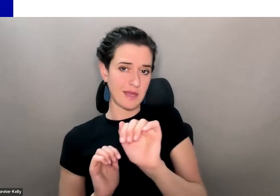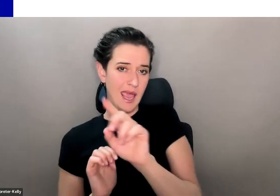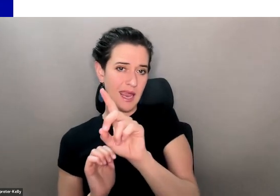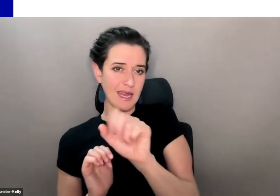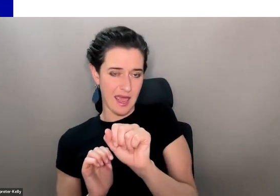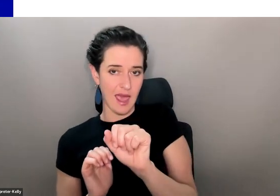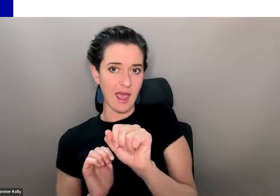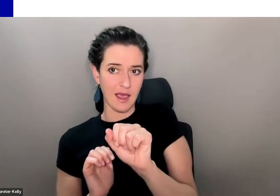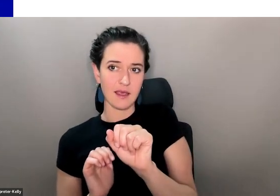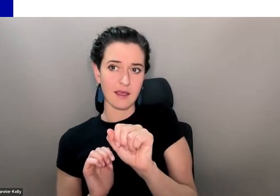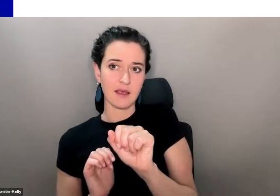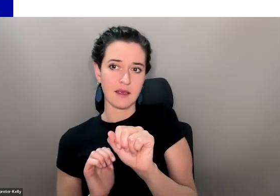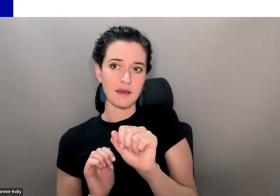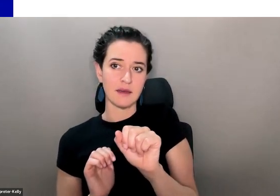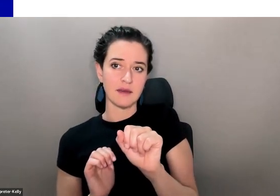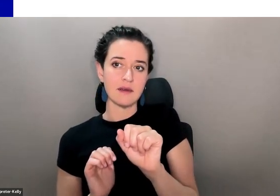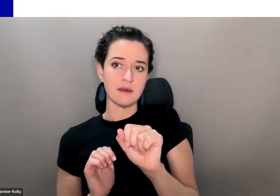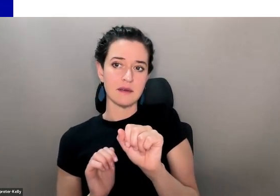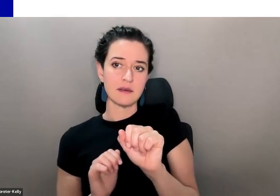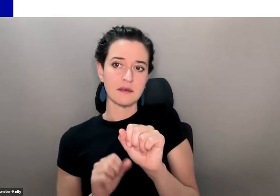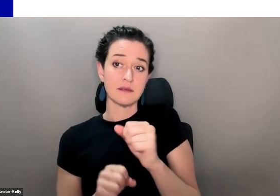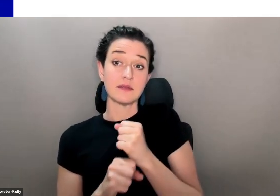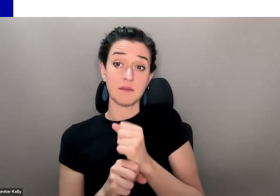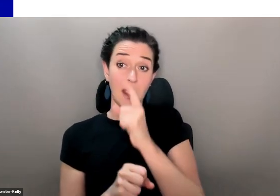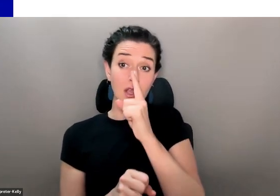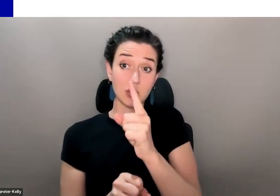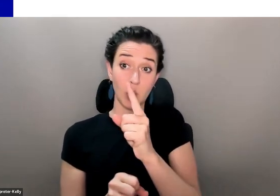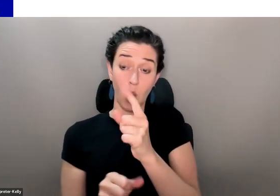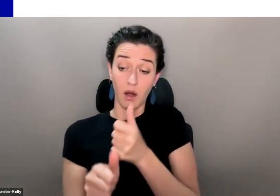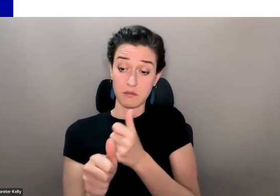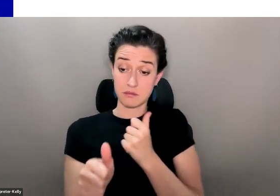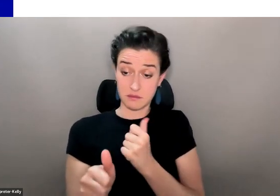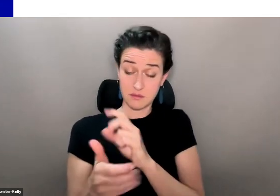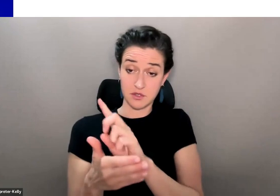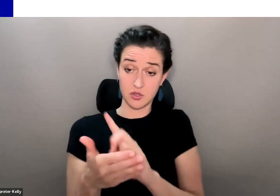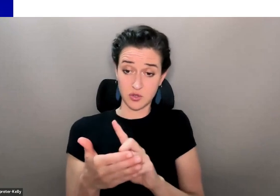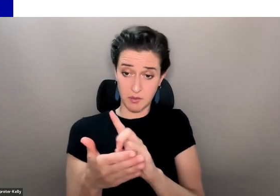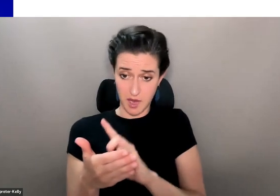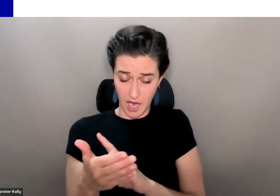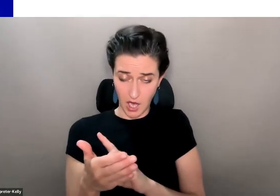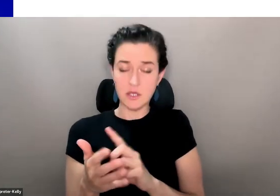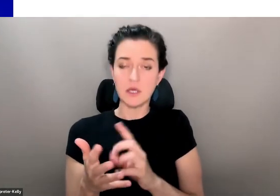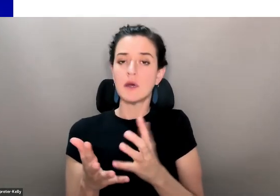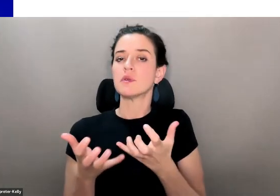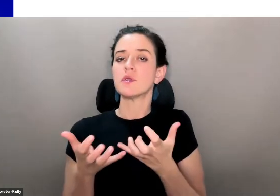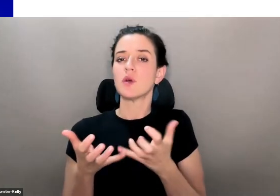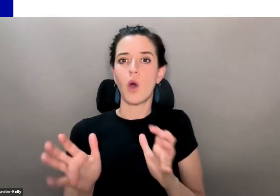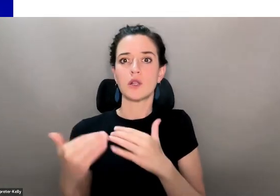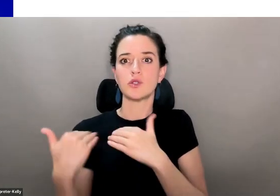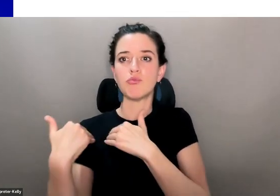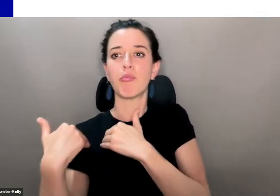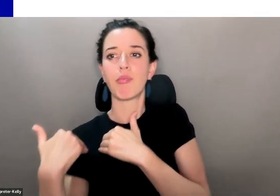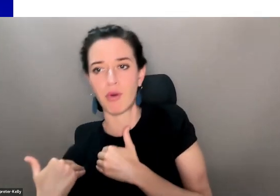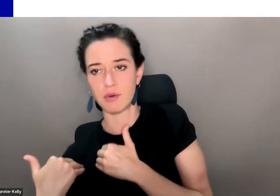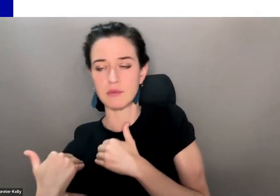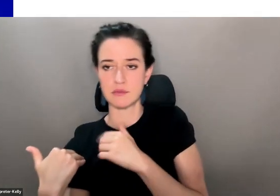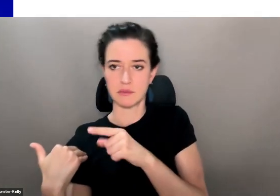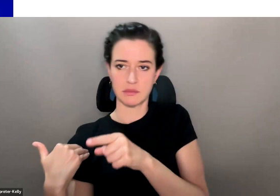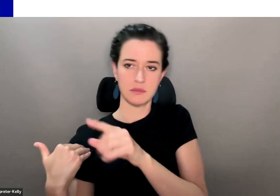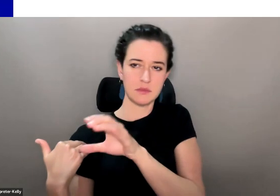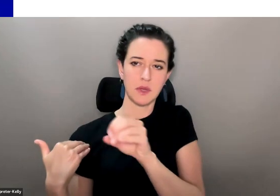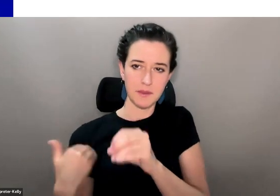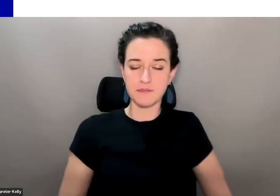try to ensure that discrimination is prohibited, but to not be too burdensome in implementation. So